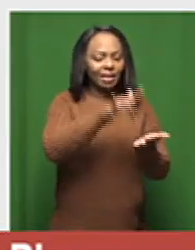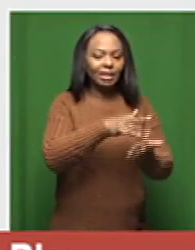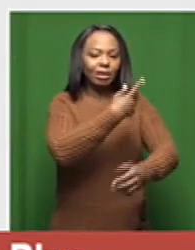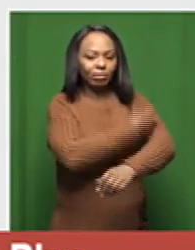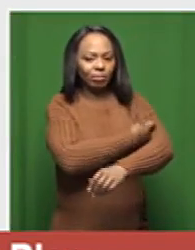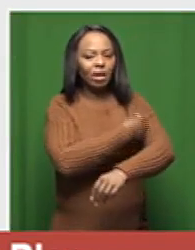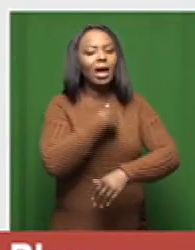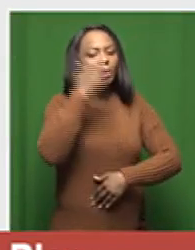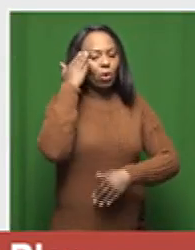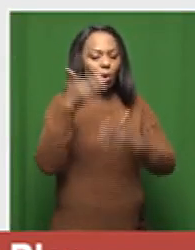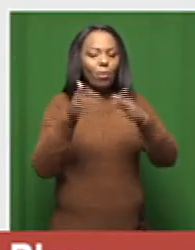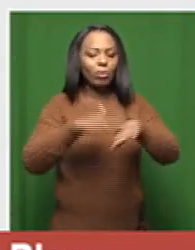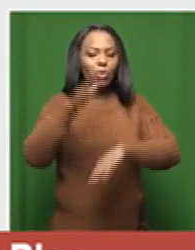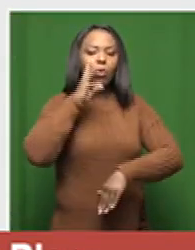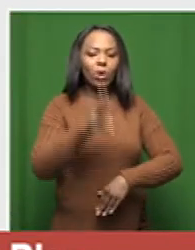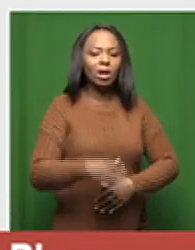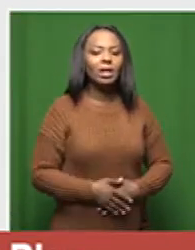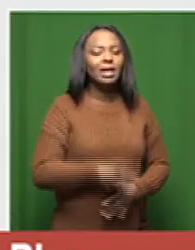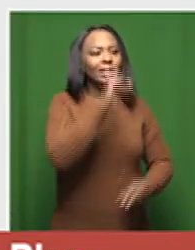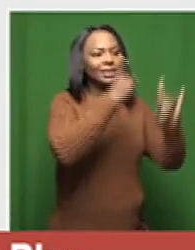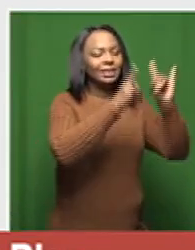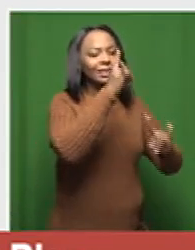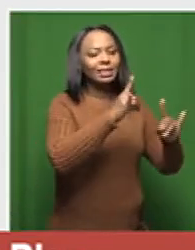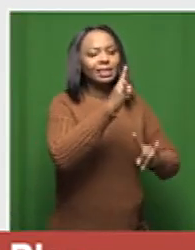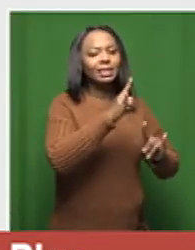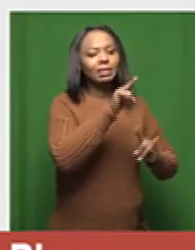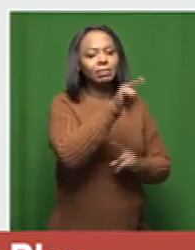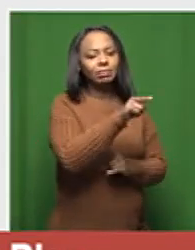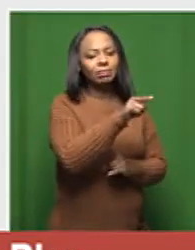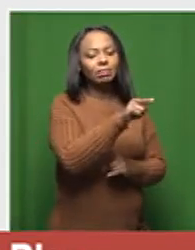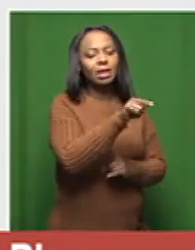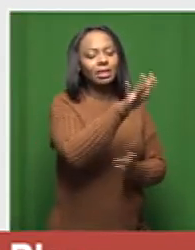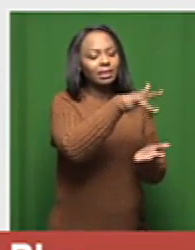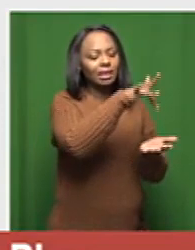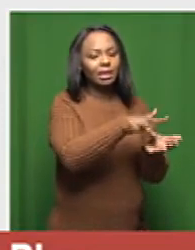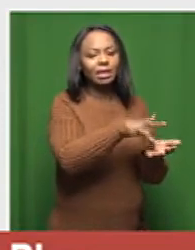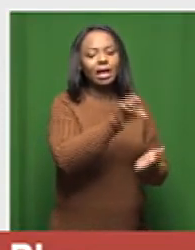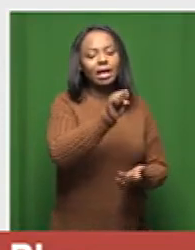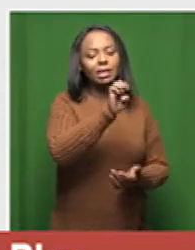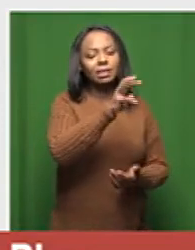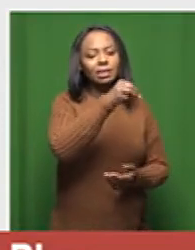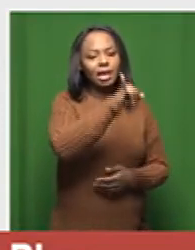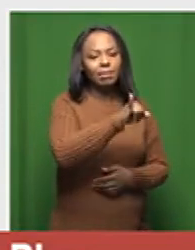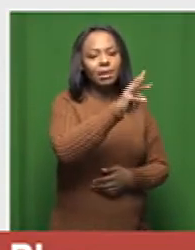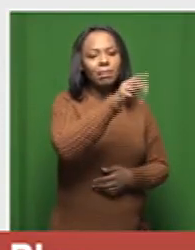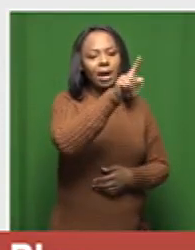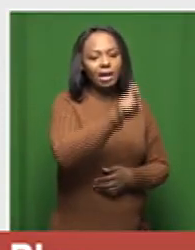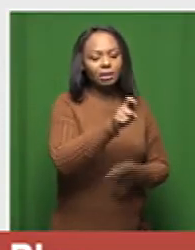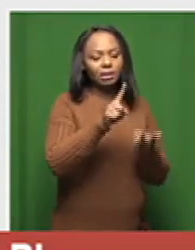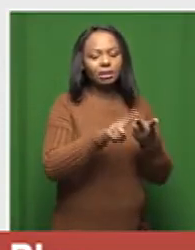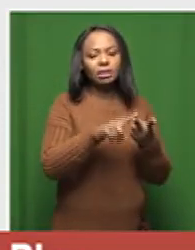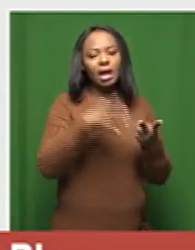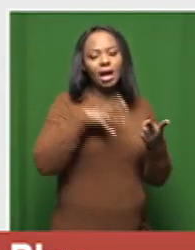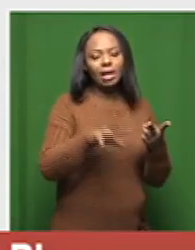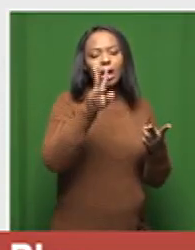more. There's one in the city center at Sammy Marks. I know there is one in the north as well. I can just share the exact details